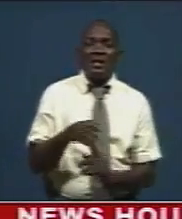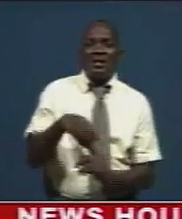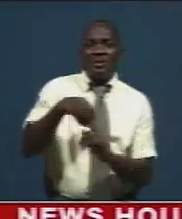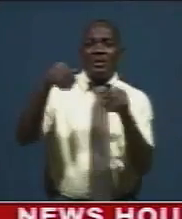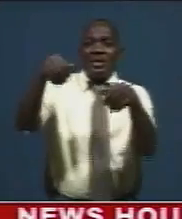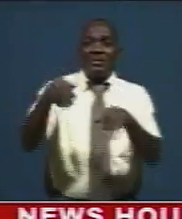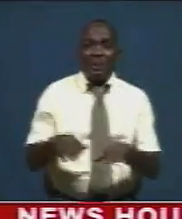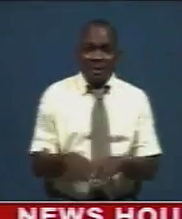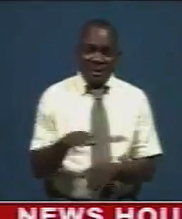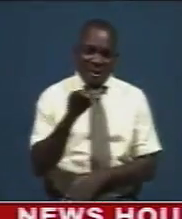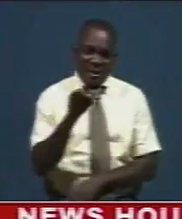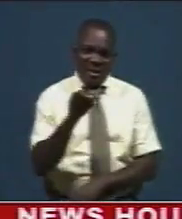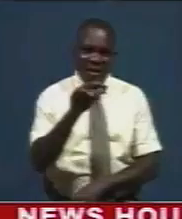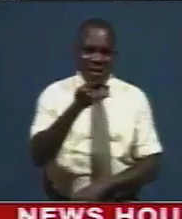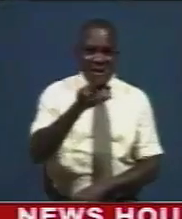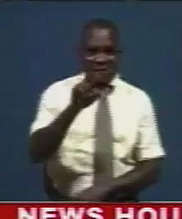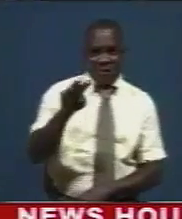In